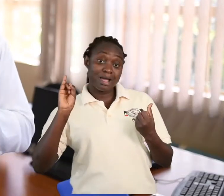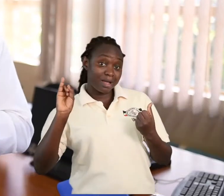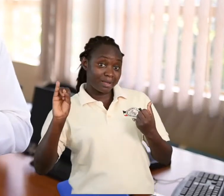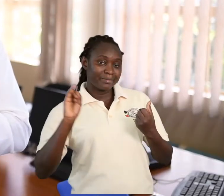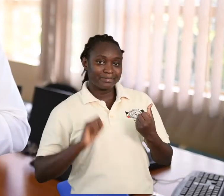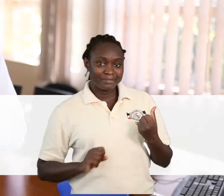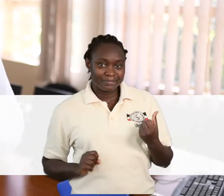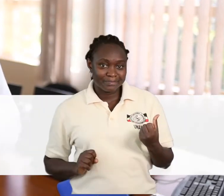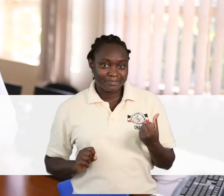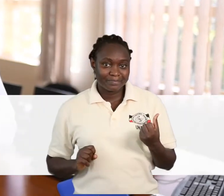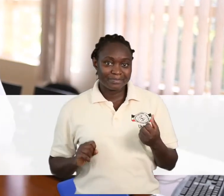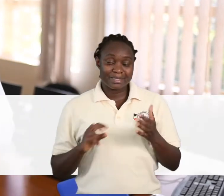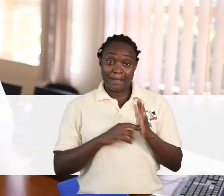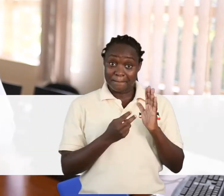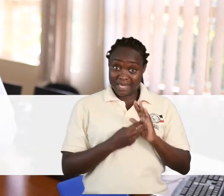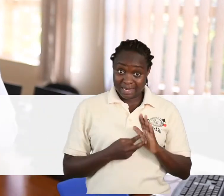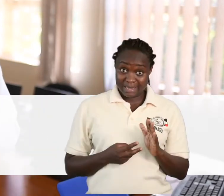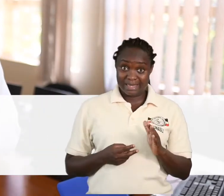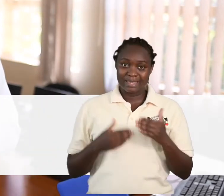implying that